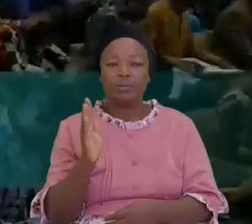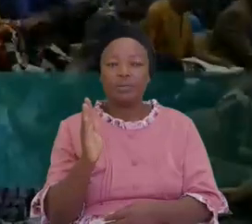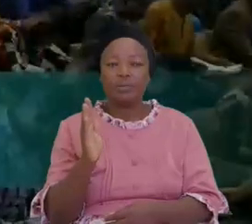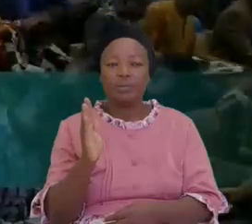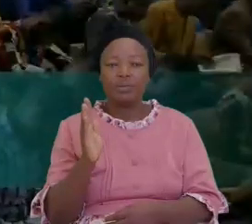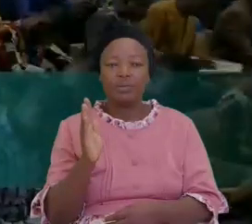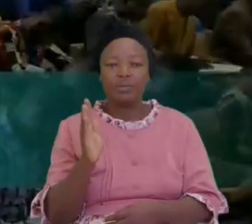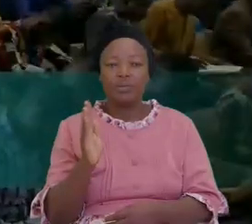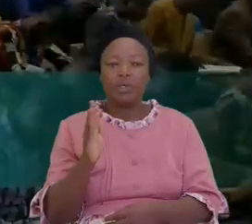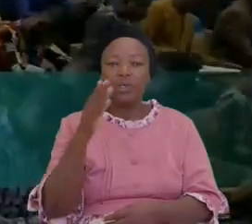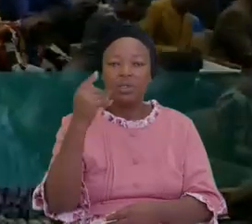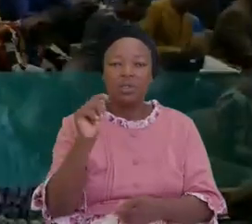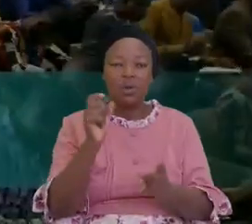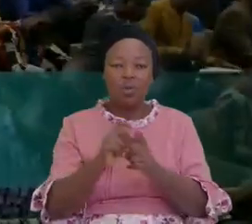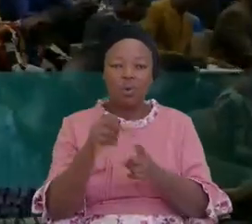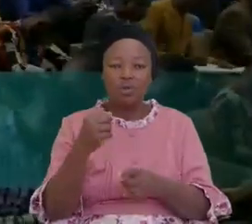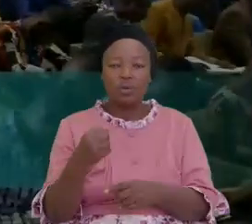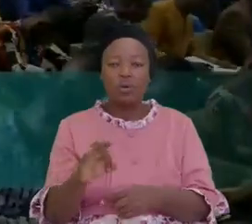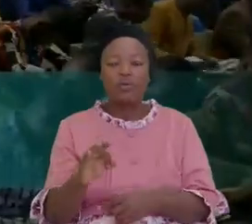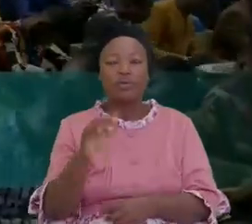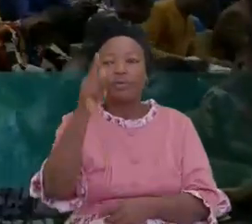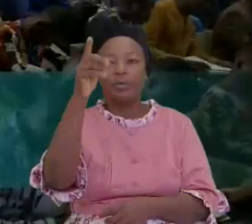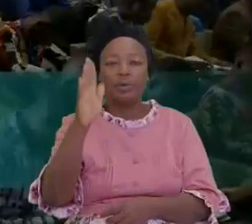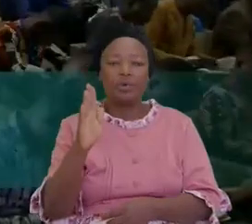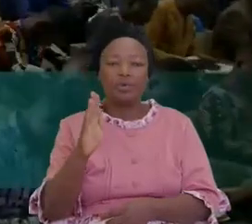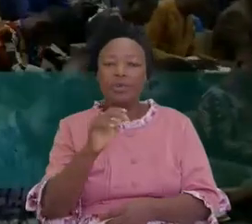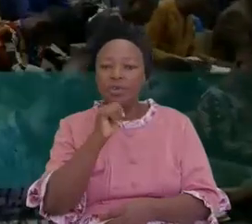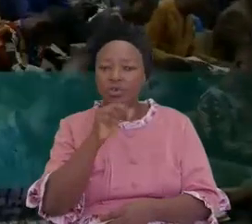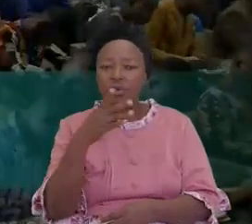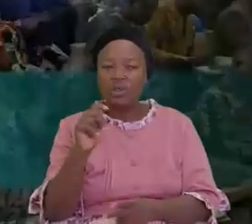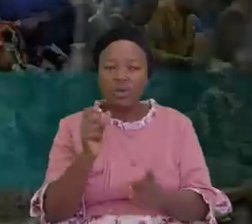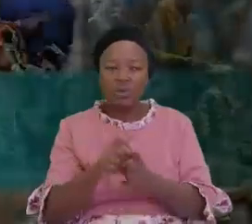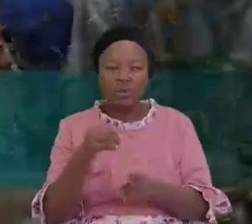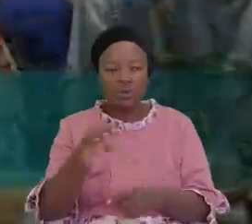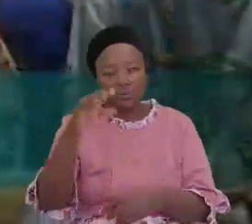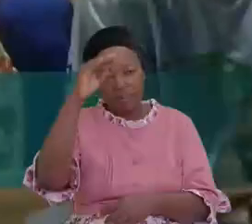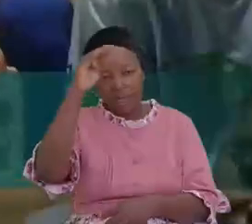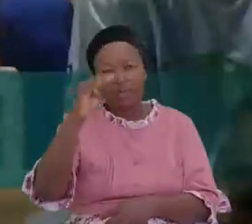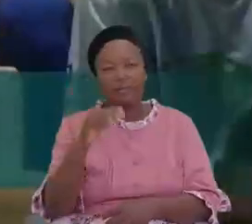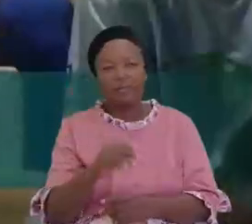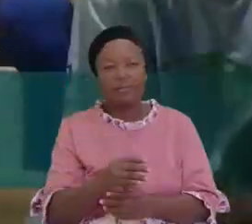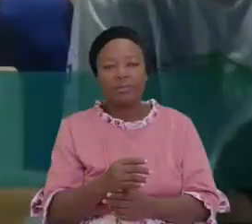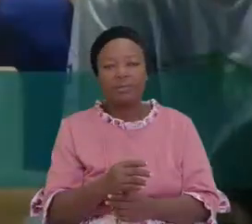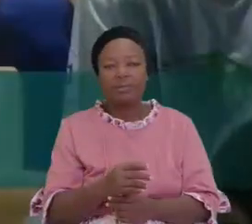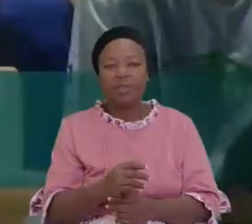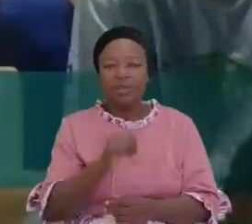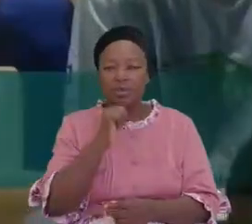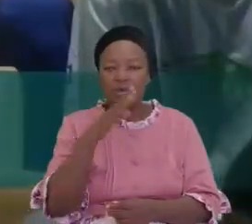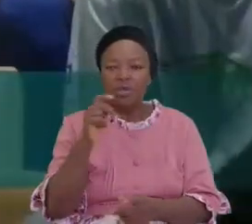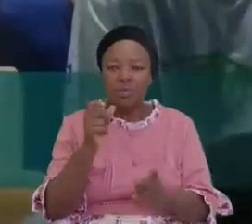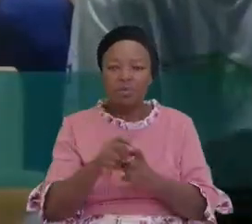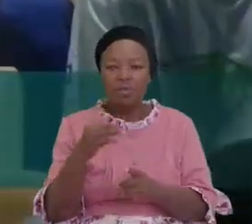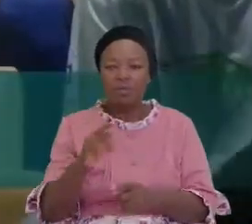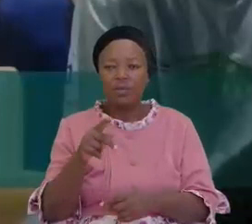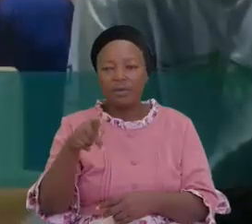The words of God. Not the words of man. Not the words of the